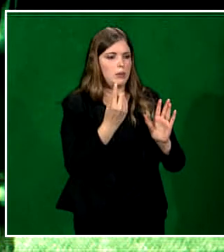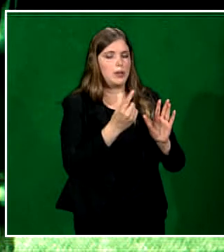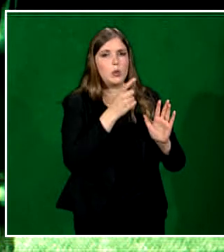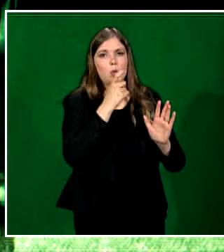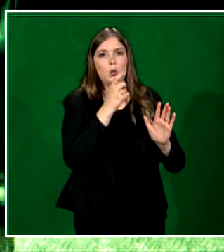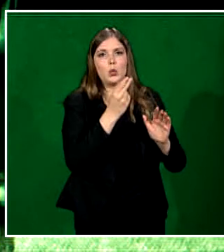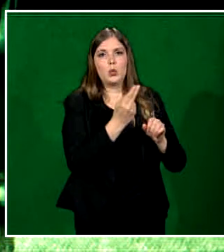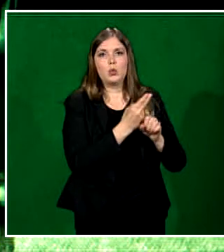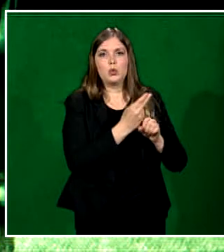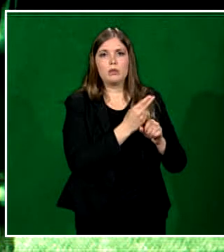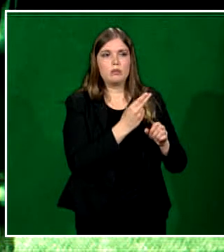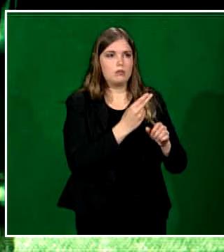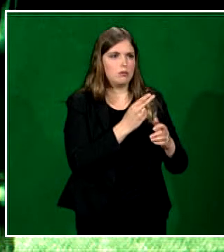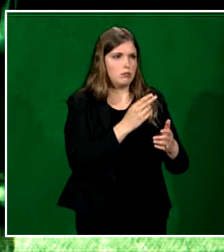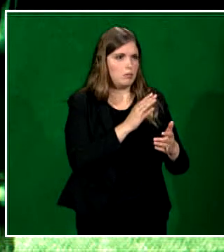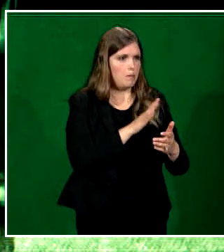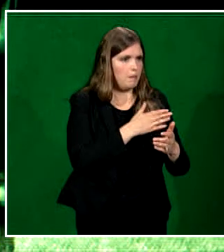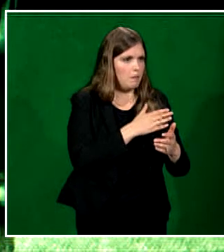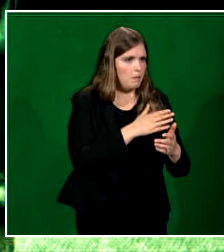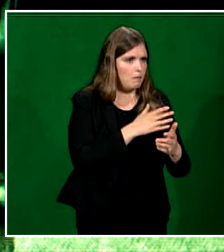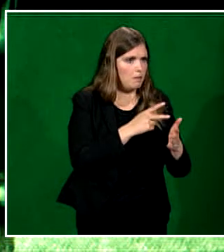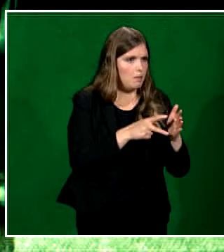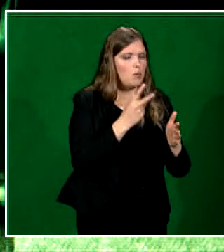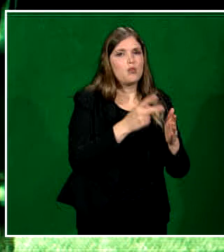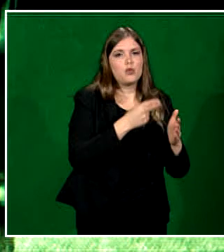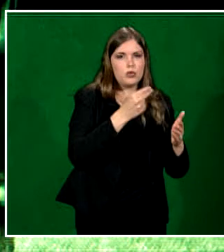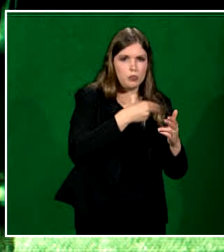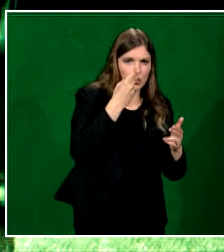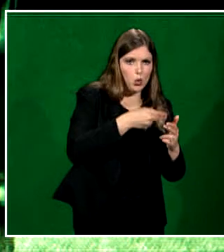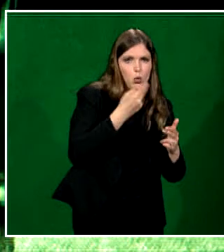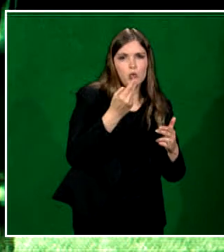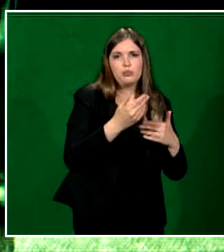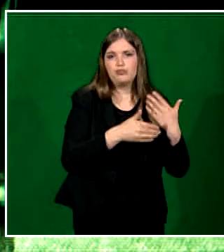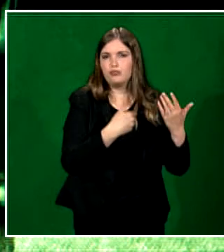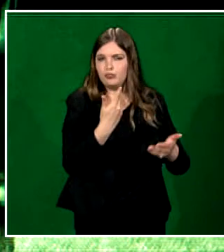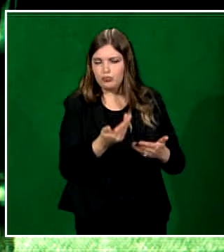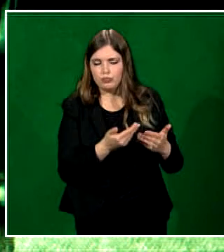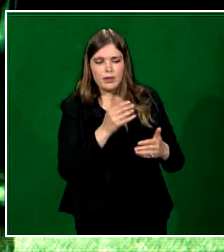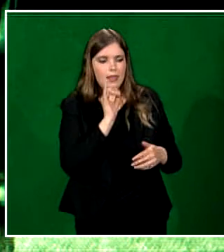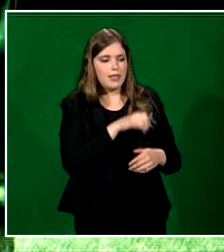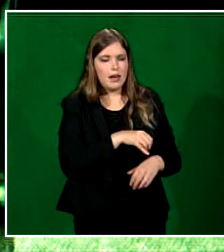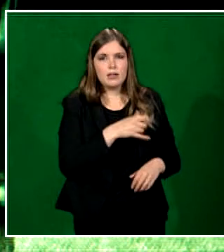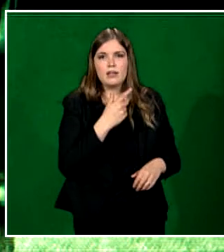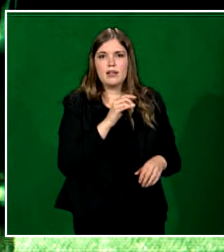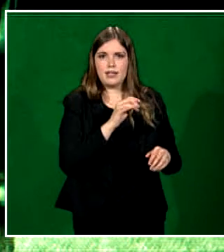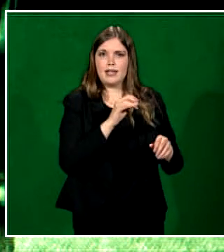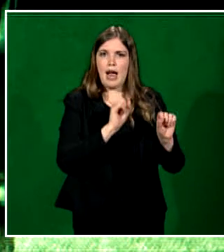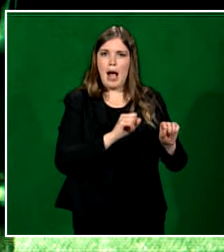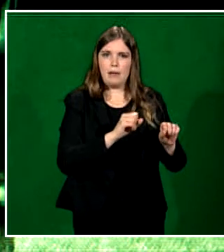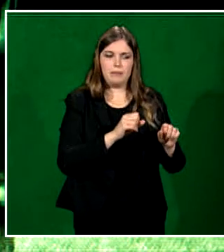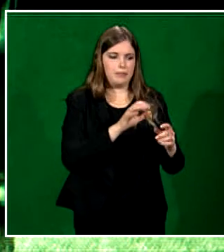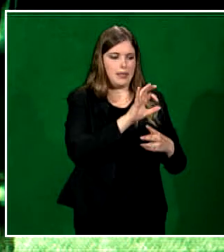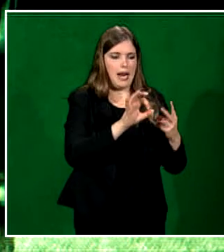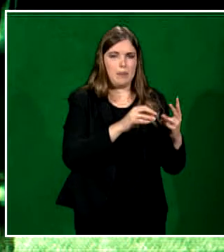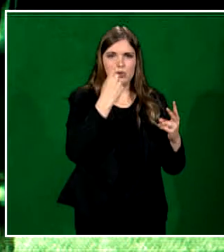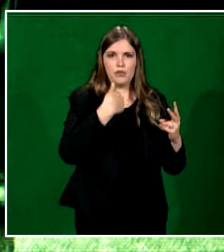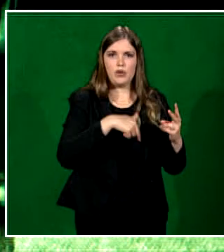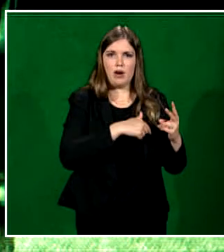reusable fork or reusable spoon, but that did look like a viable option for us to try and venture into once